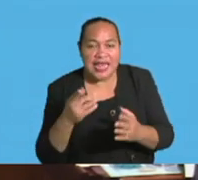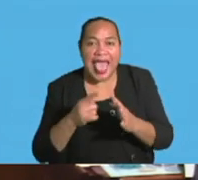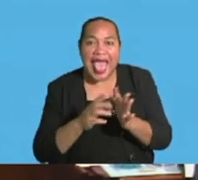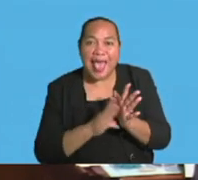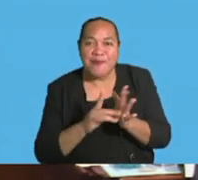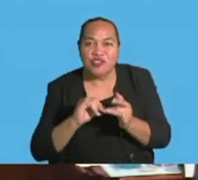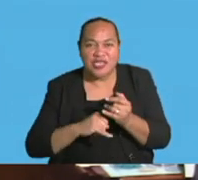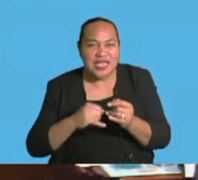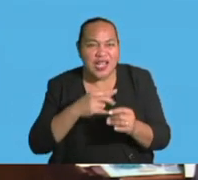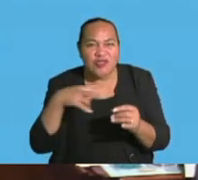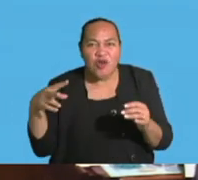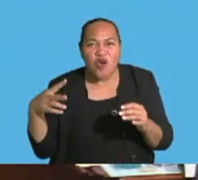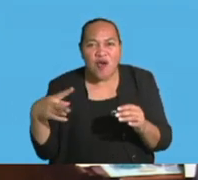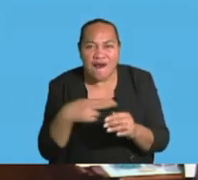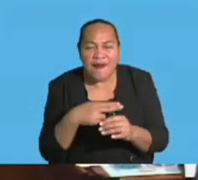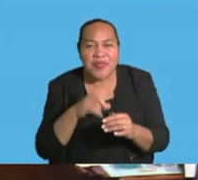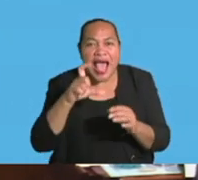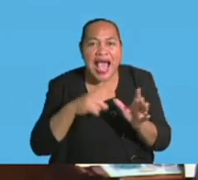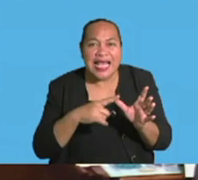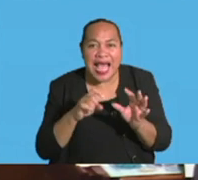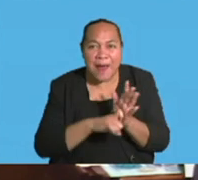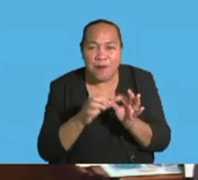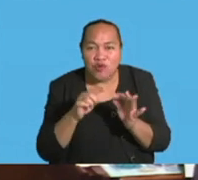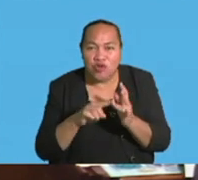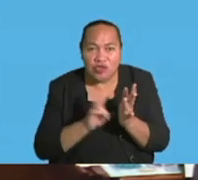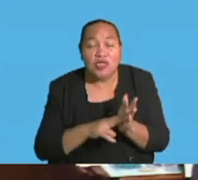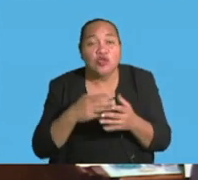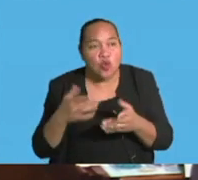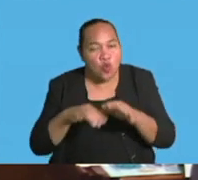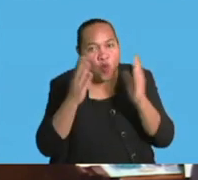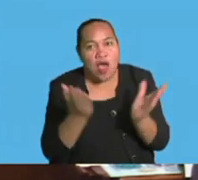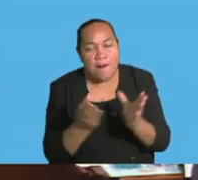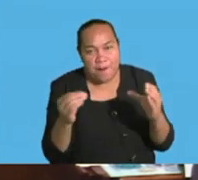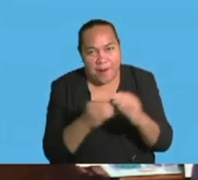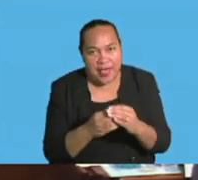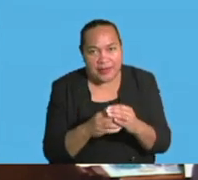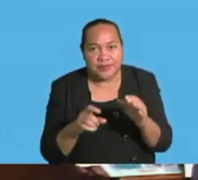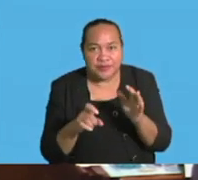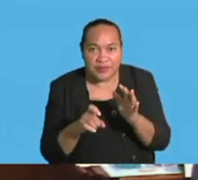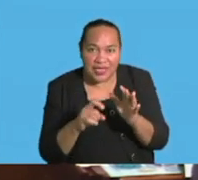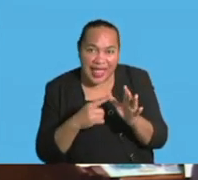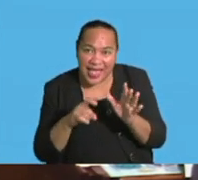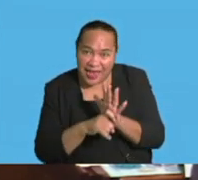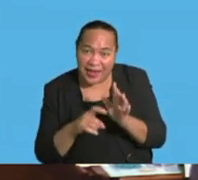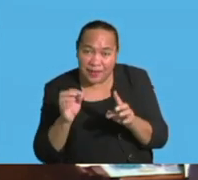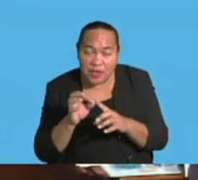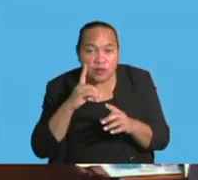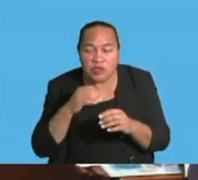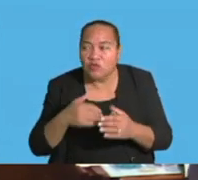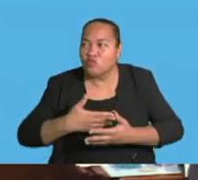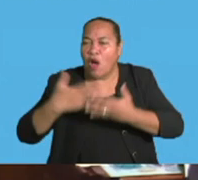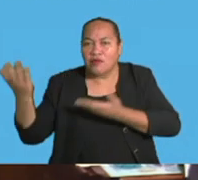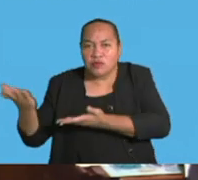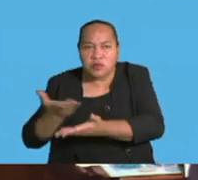Program, ARP, to the World Bank in July this year. The ARP has been developed through wide consultations